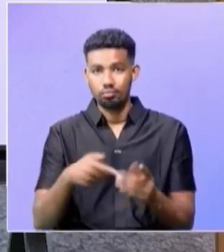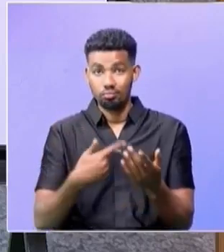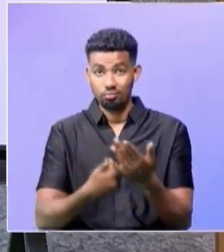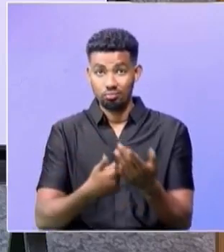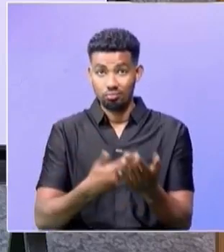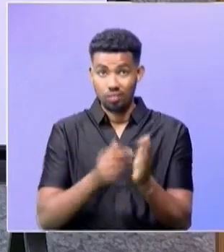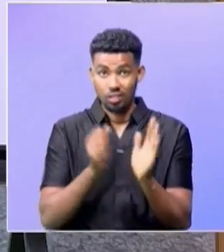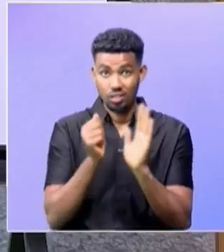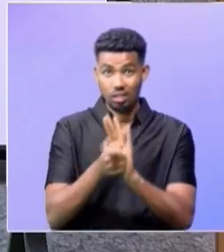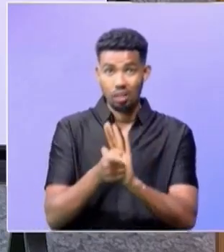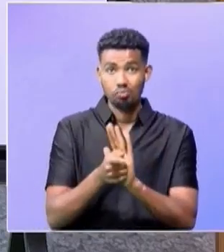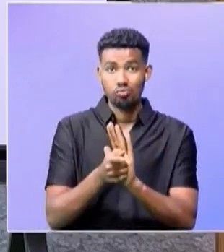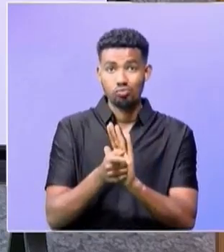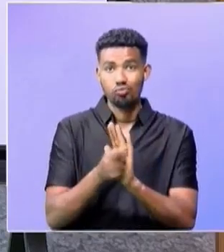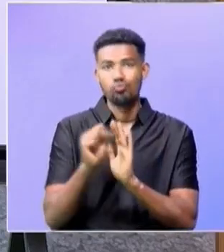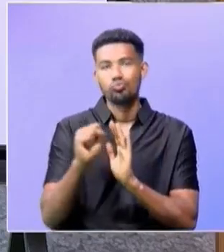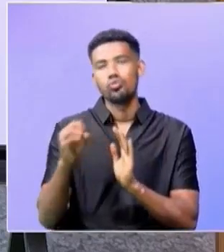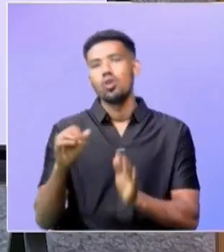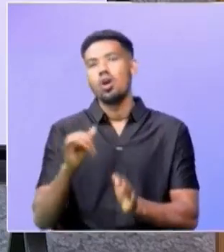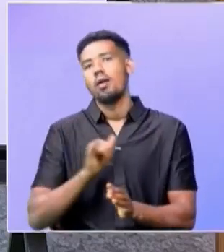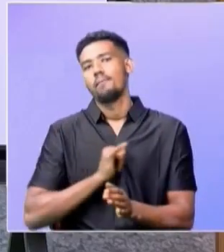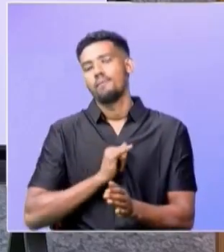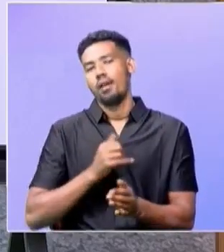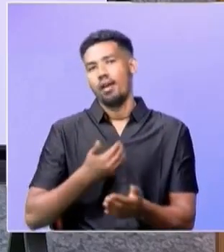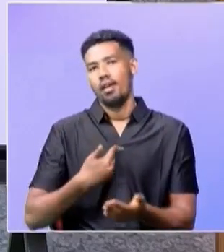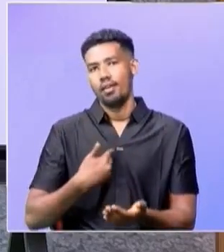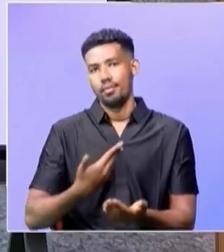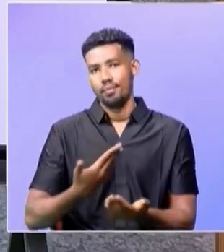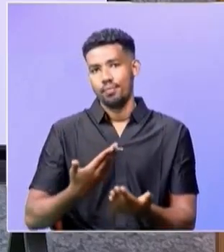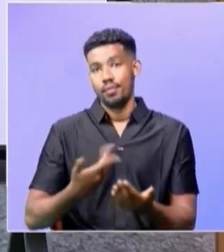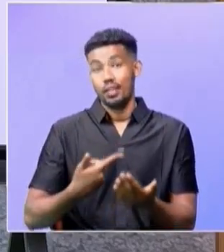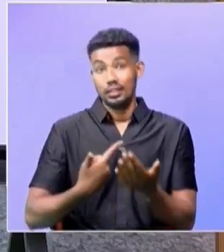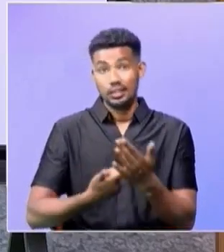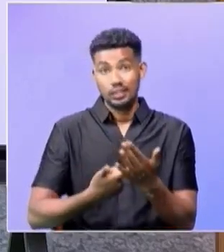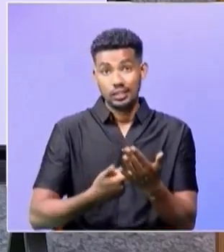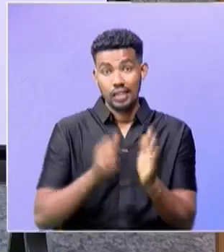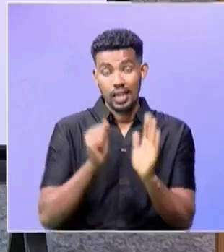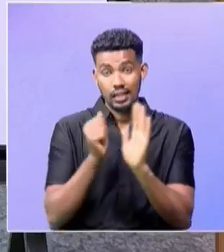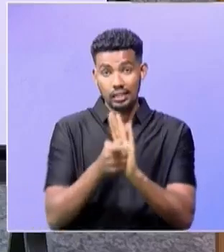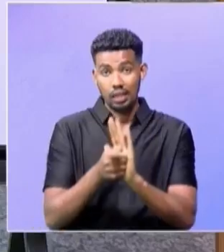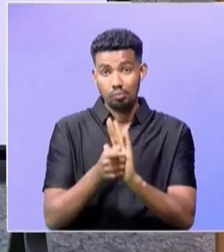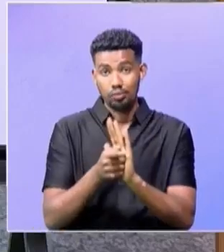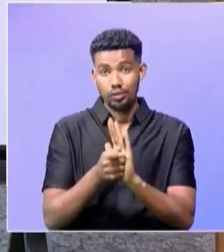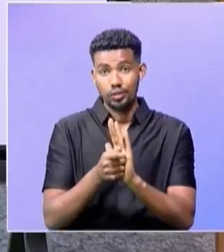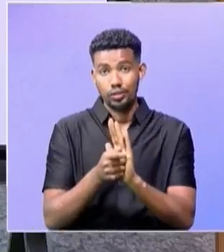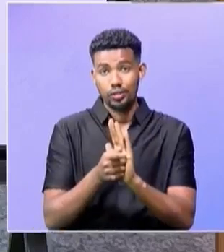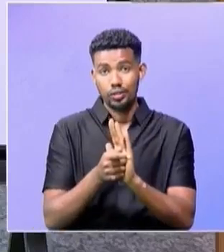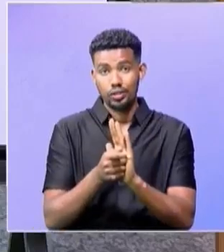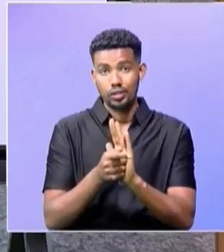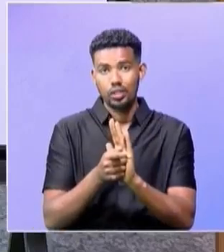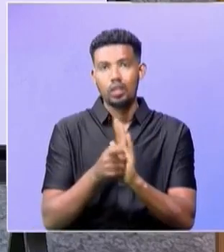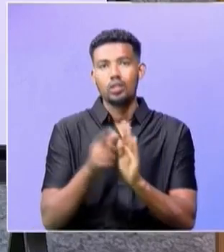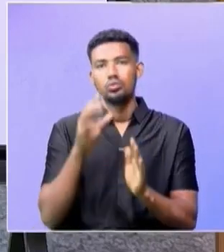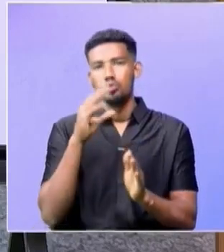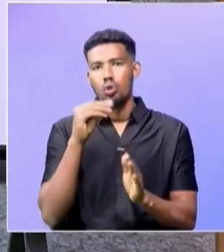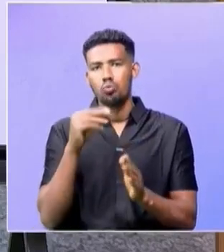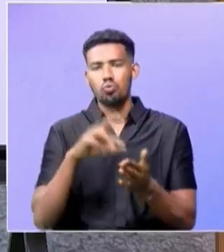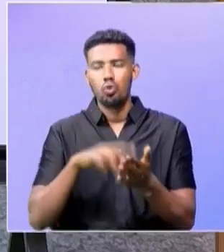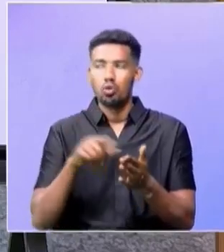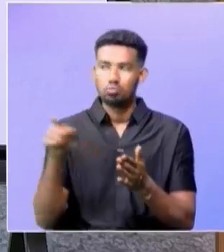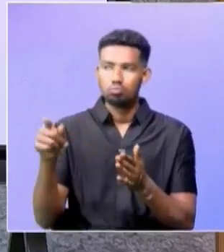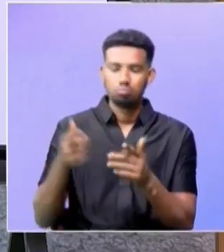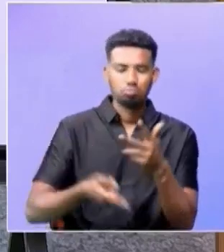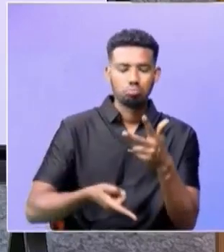this word is so am I. Students, this is example from I just took from these